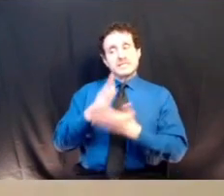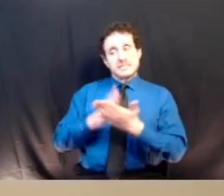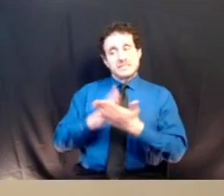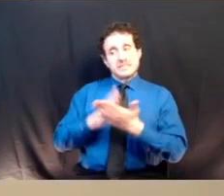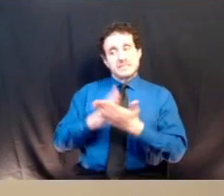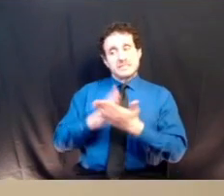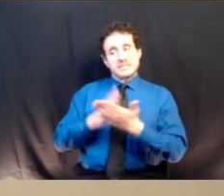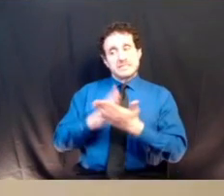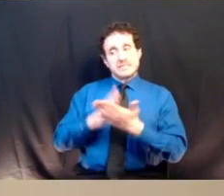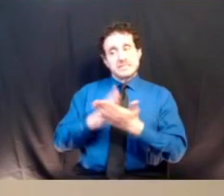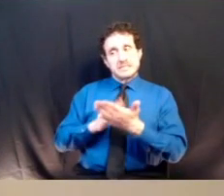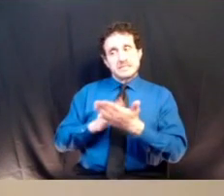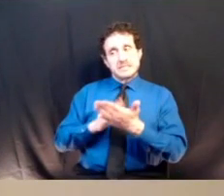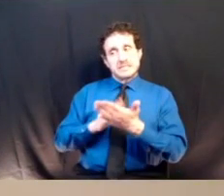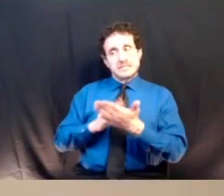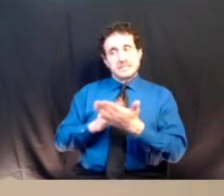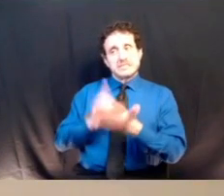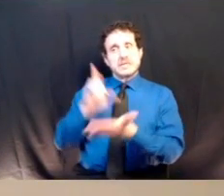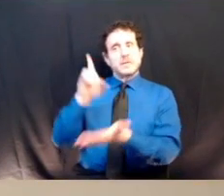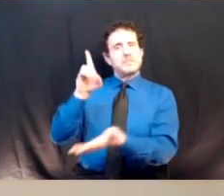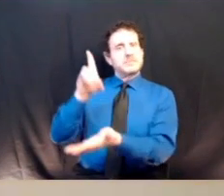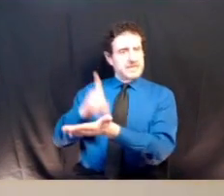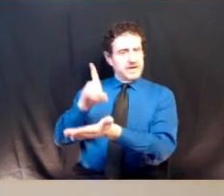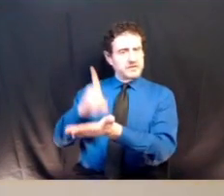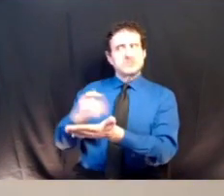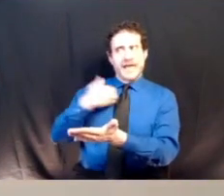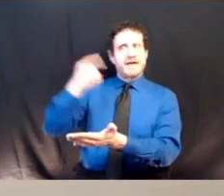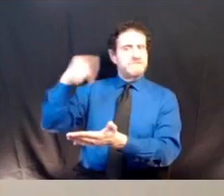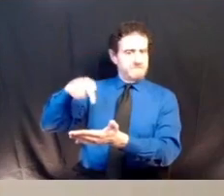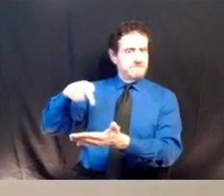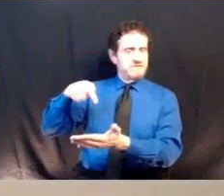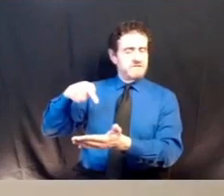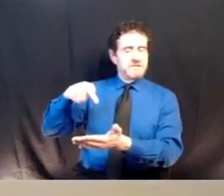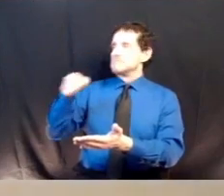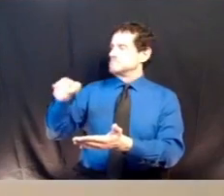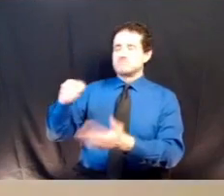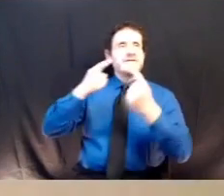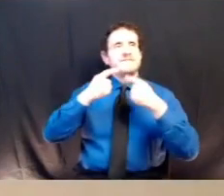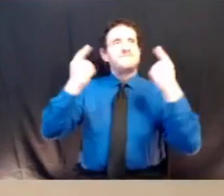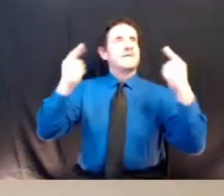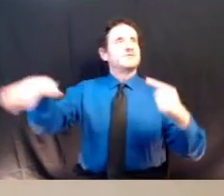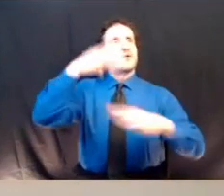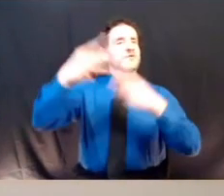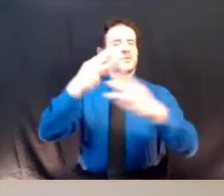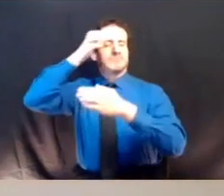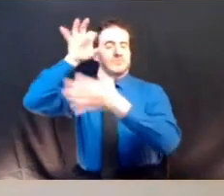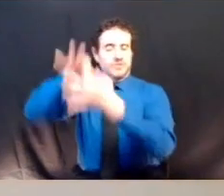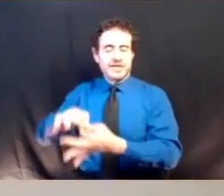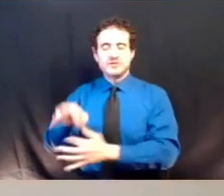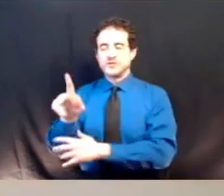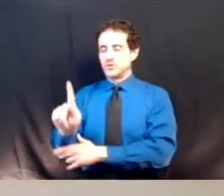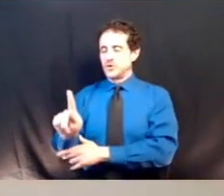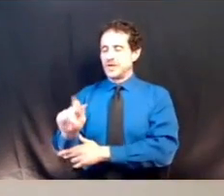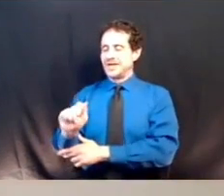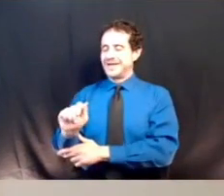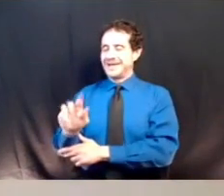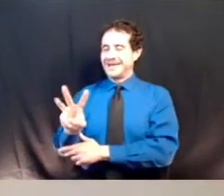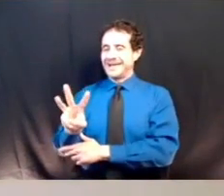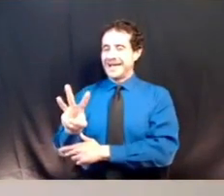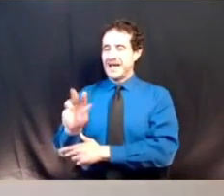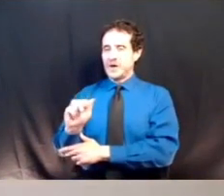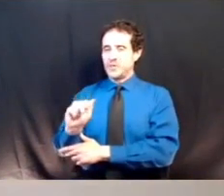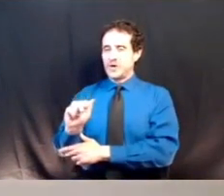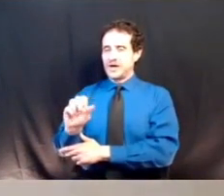world-renowned specialists around the Kawasaki disease. But again, this is not a Kawasaki disease, but there are some elements of